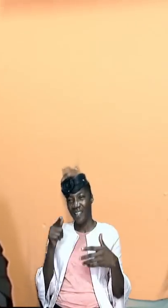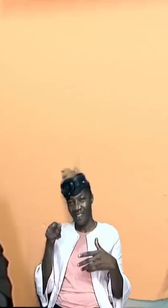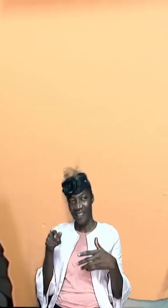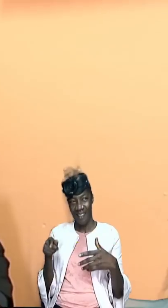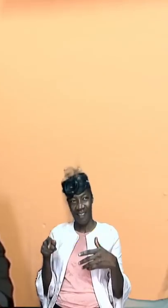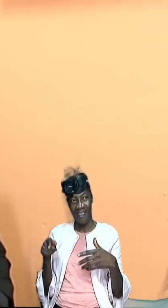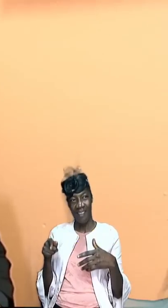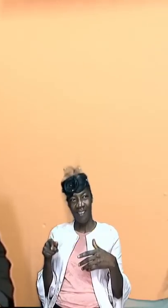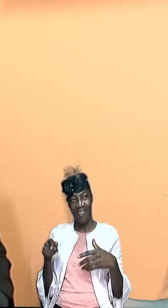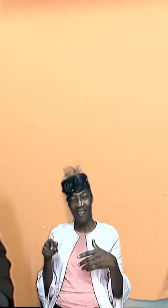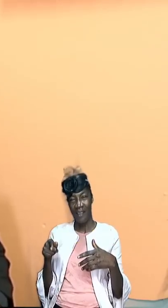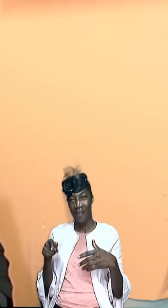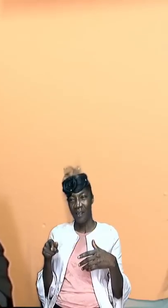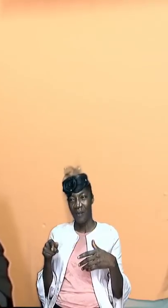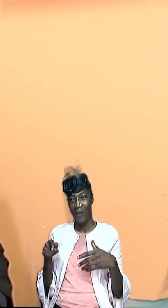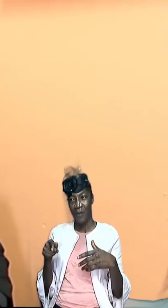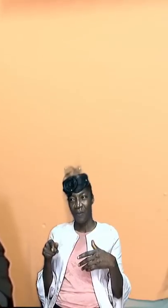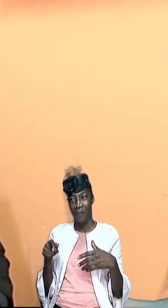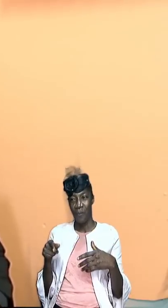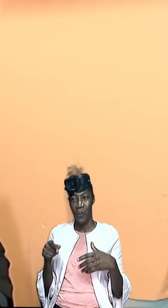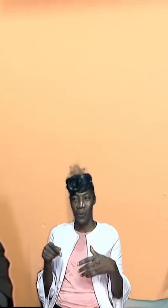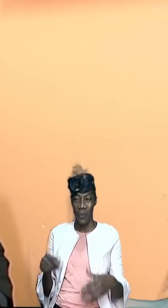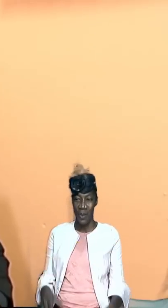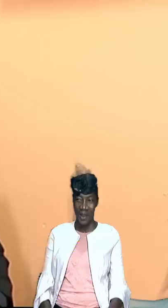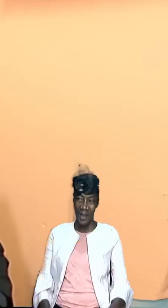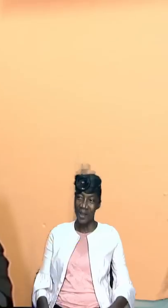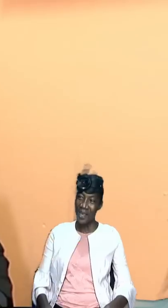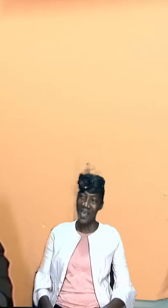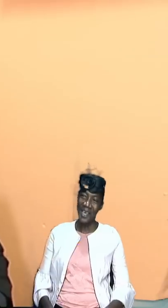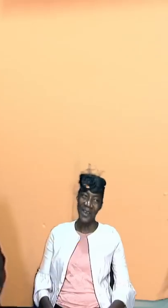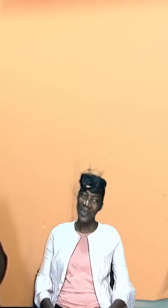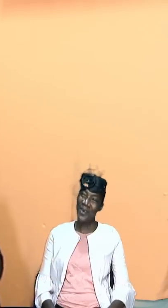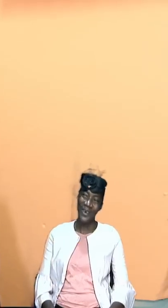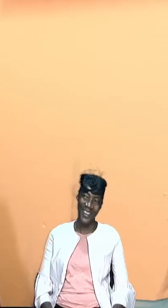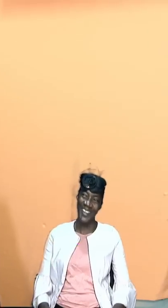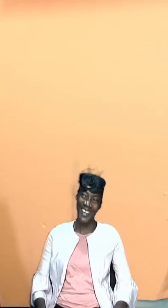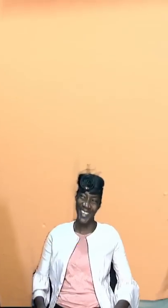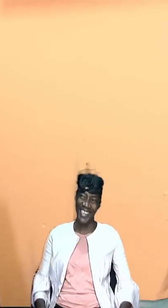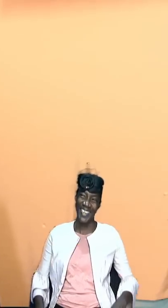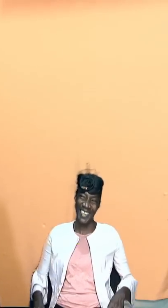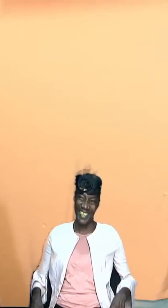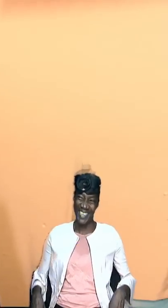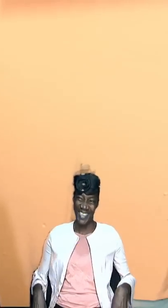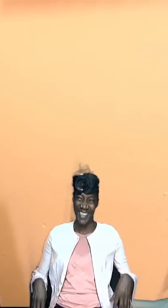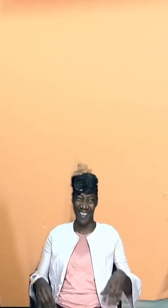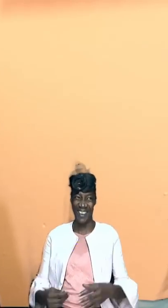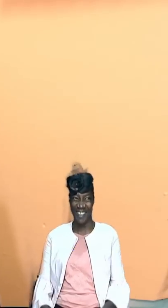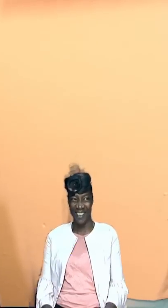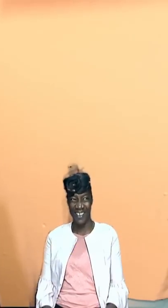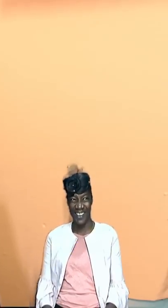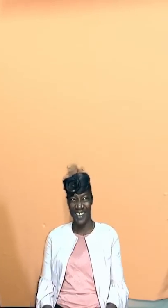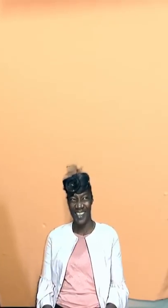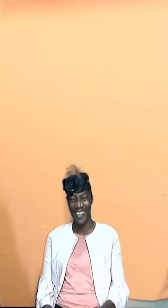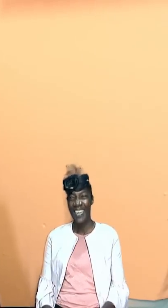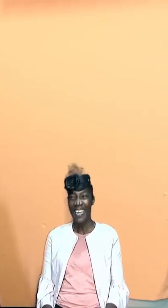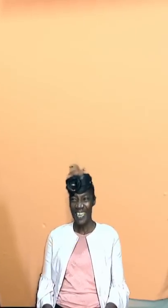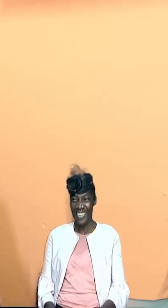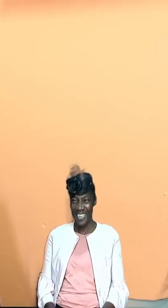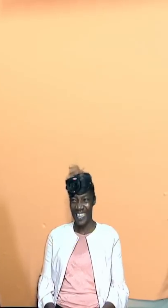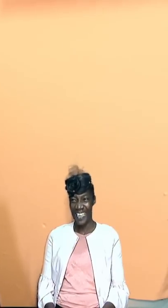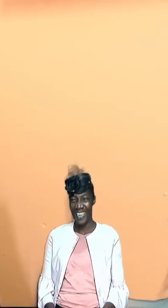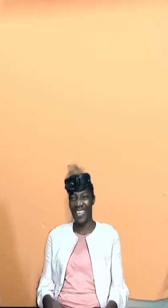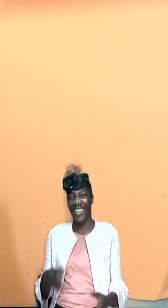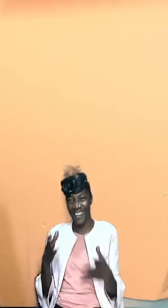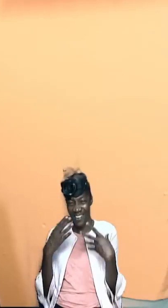but I'll have to use this for black for the time being. You don't really see anybody looking like this. Yeah. You don't really see anybody looking